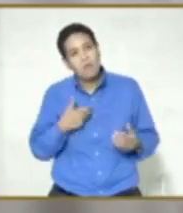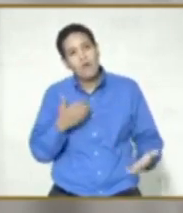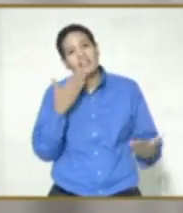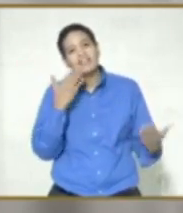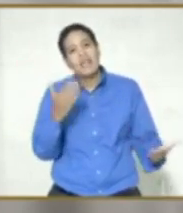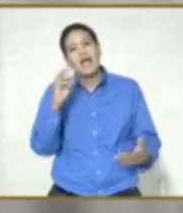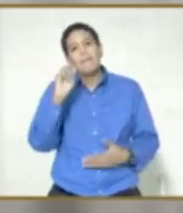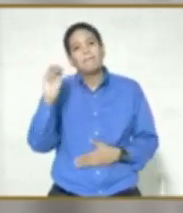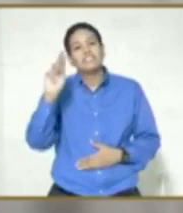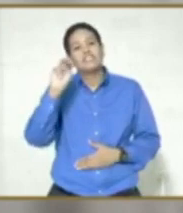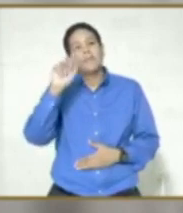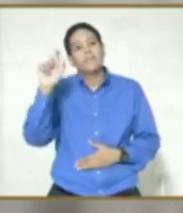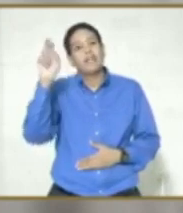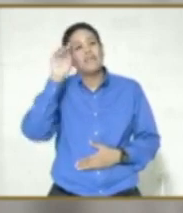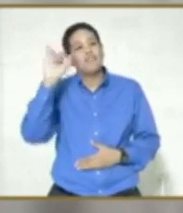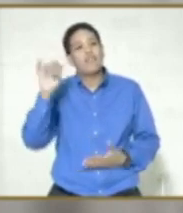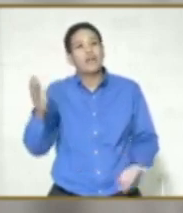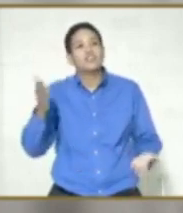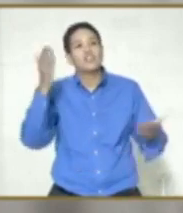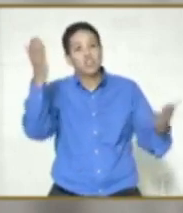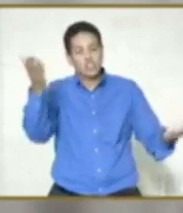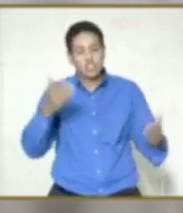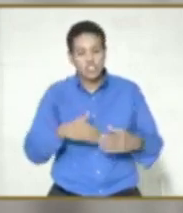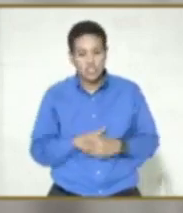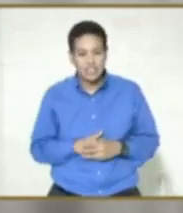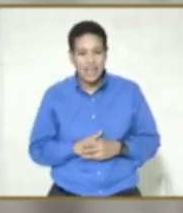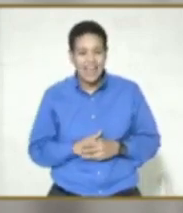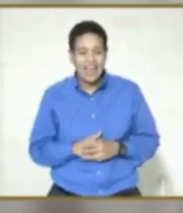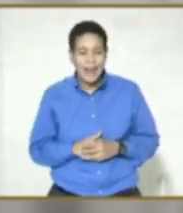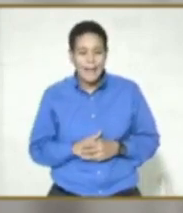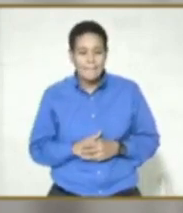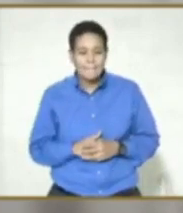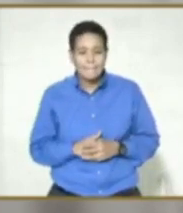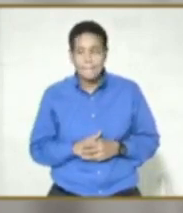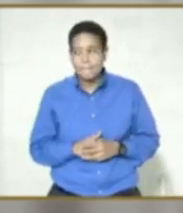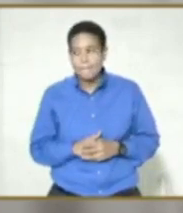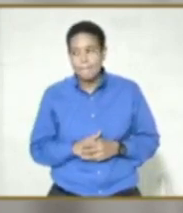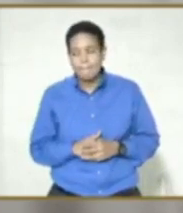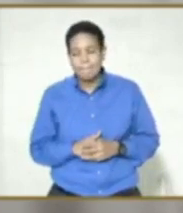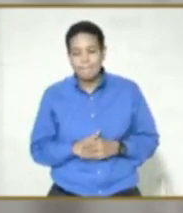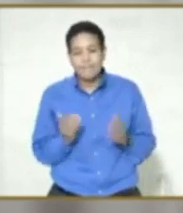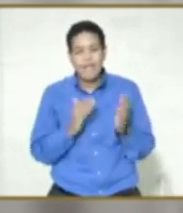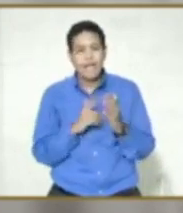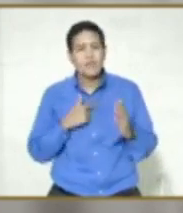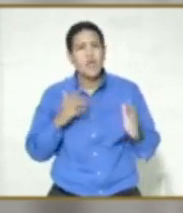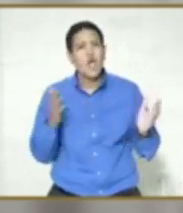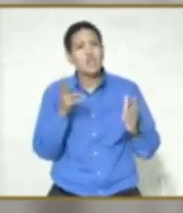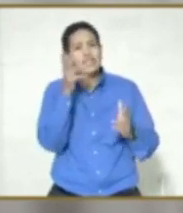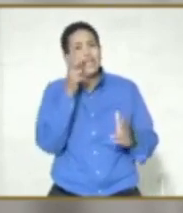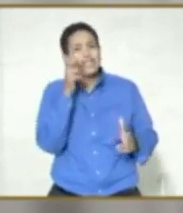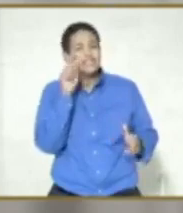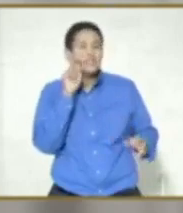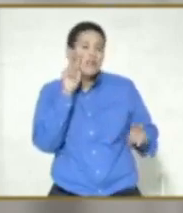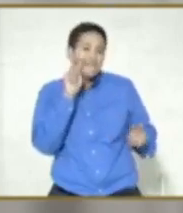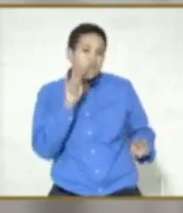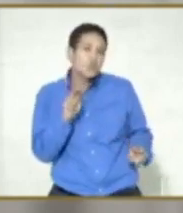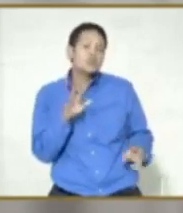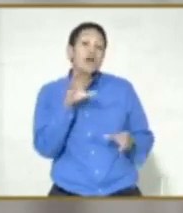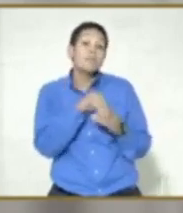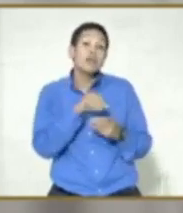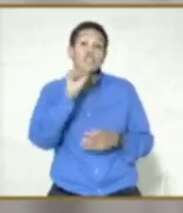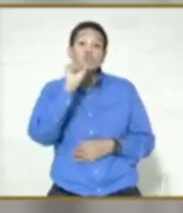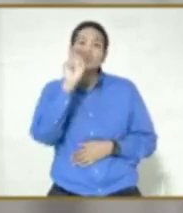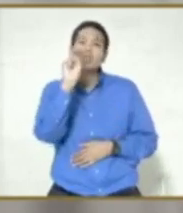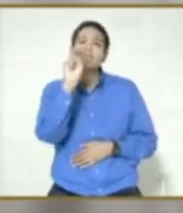Miller for that suggestion. Again, we want to encourage our listeners, viewers, and participants on social